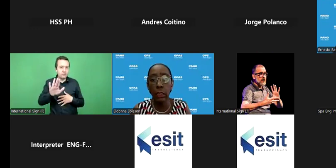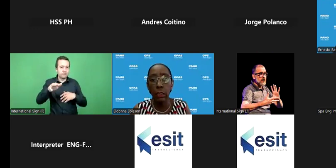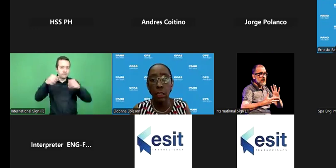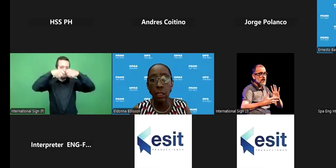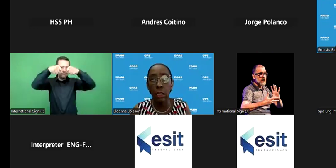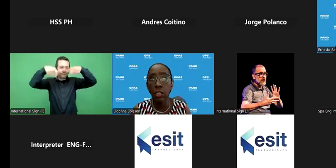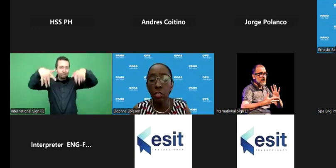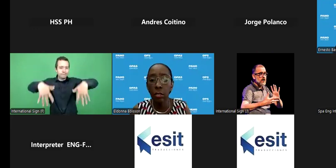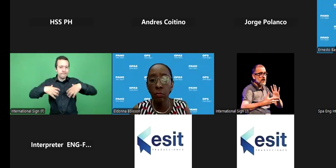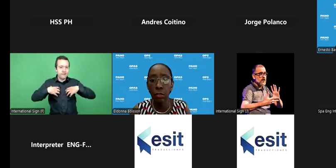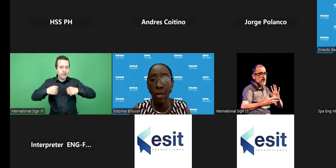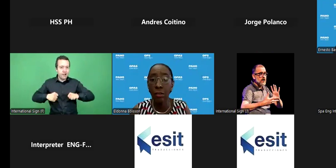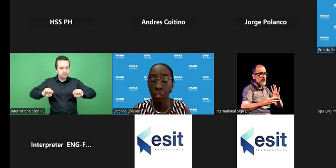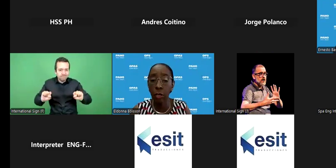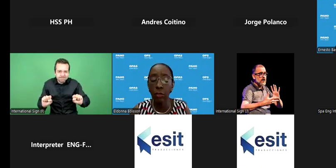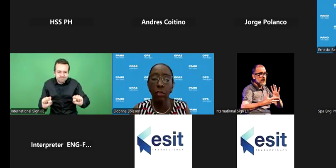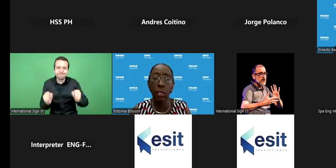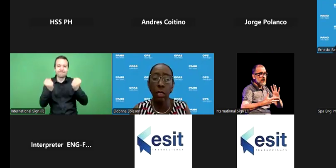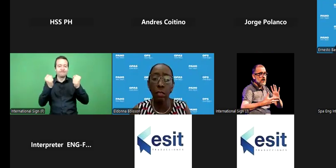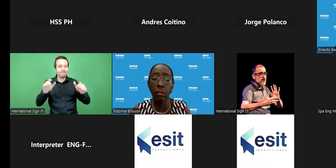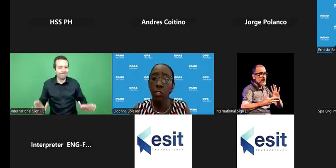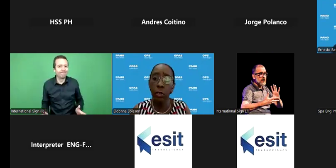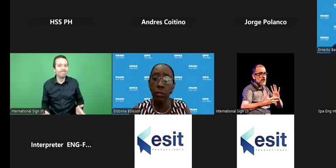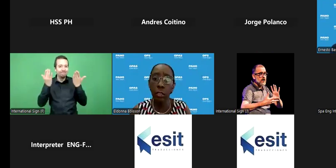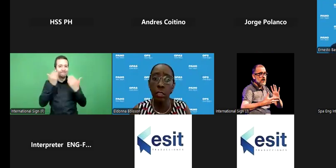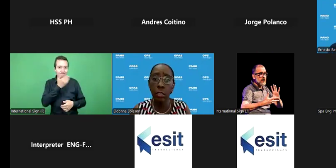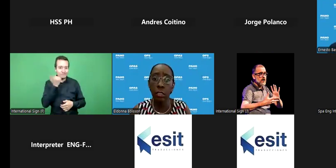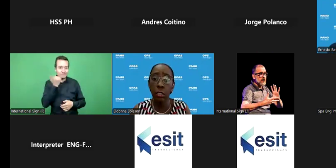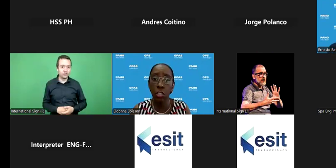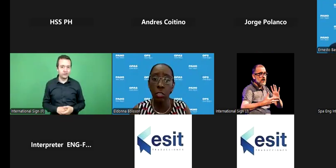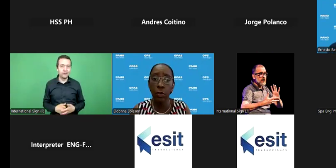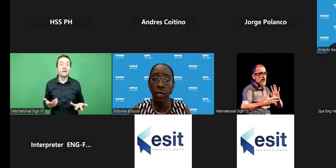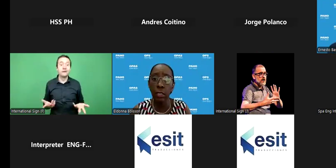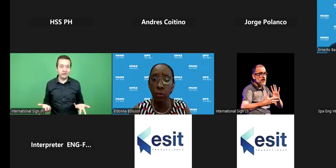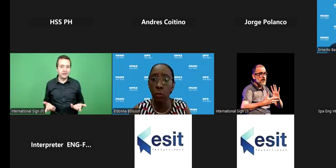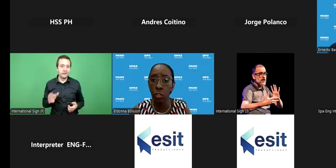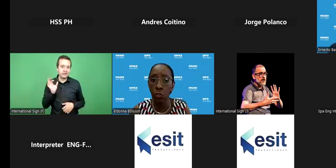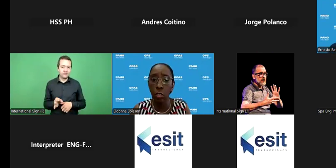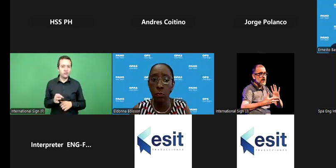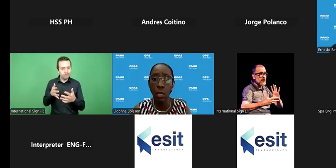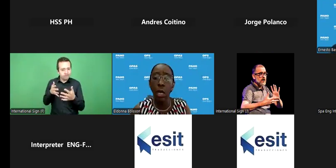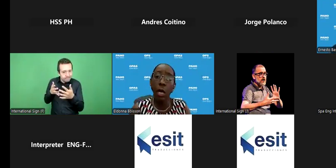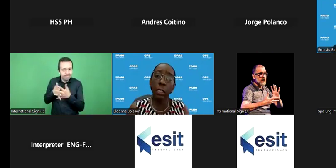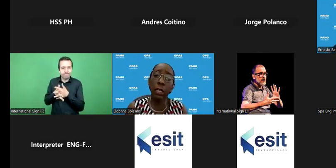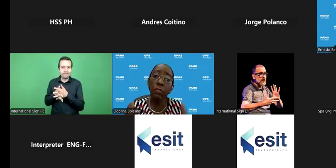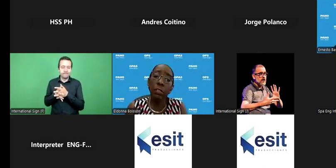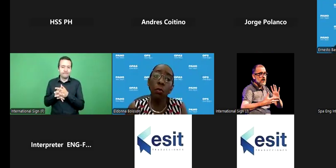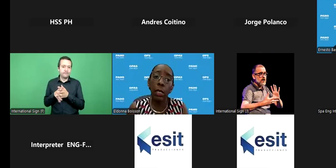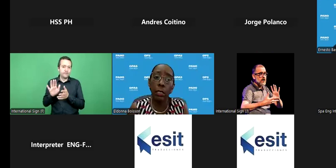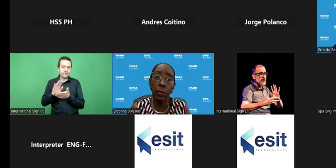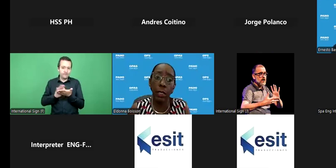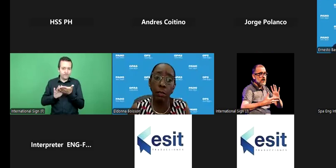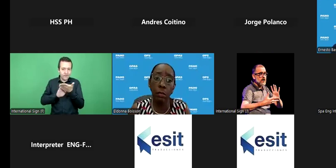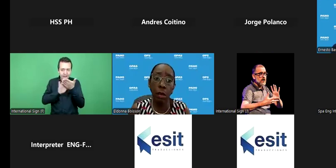This initiative, this health system strengthening initiative has 7 work streams and covers